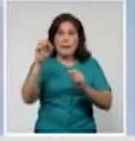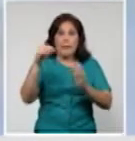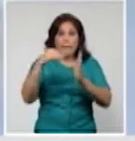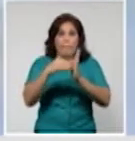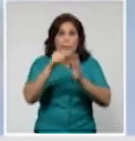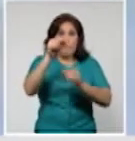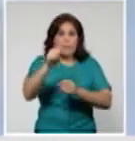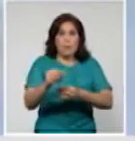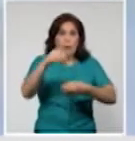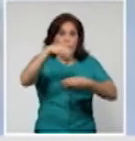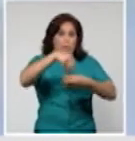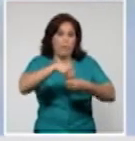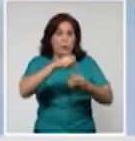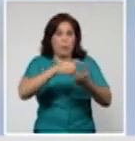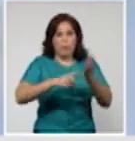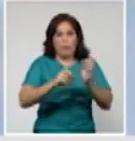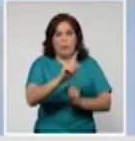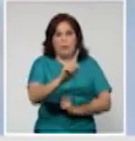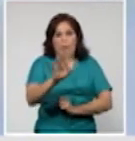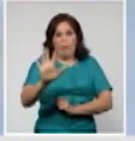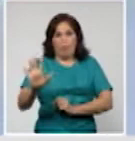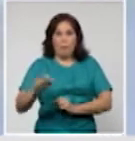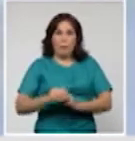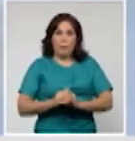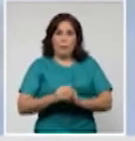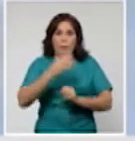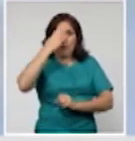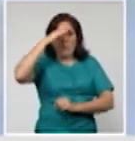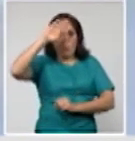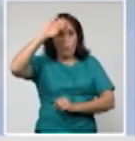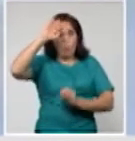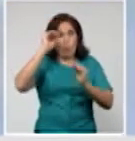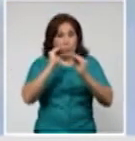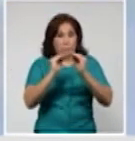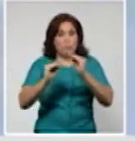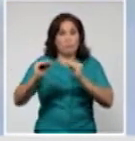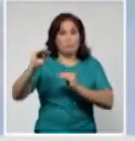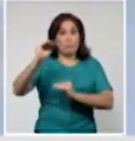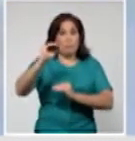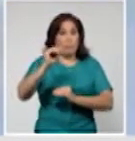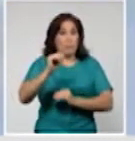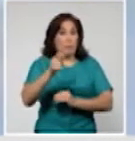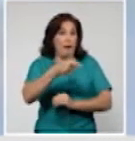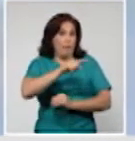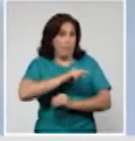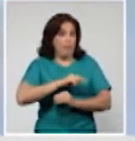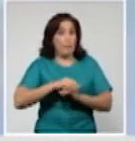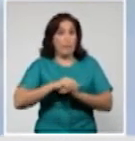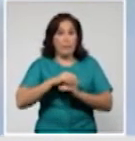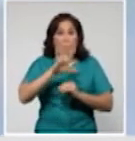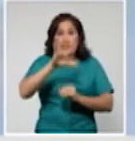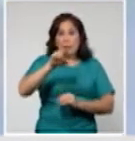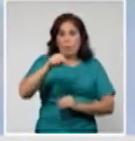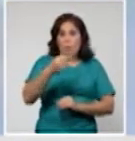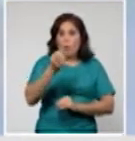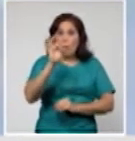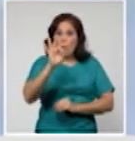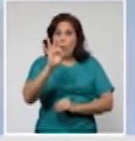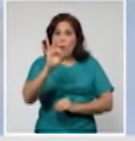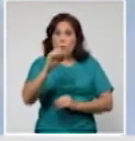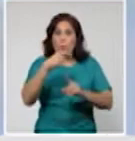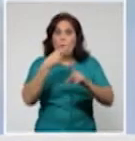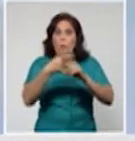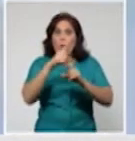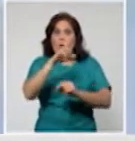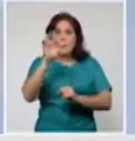relatively high. Next is Matanzas with 3.47, Villa Clara with